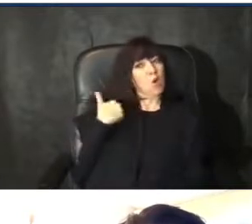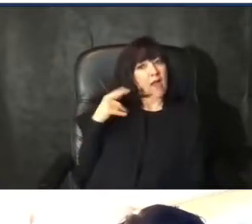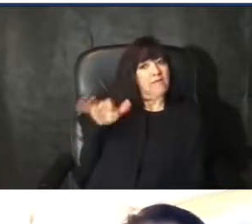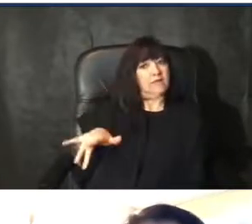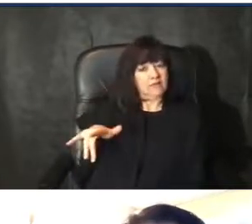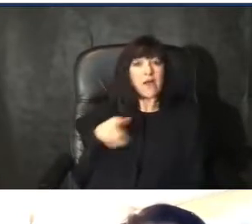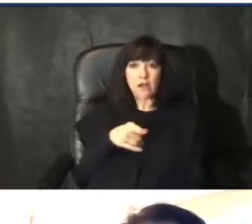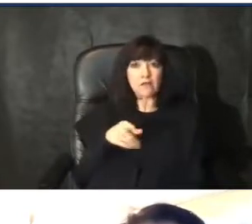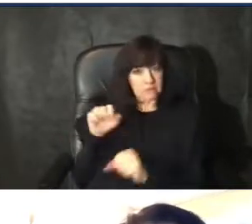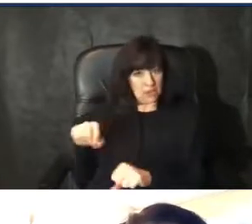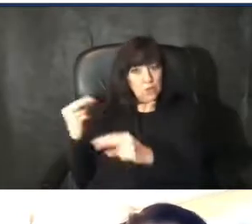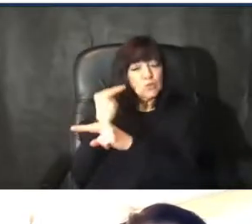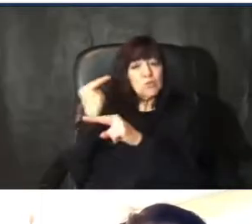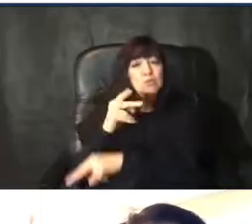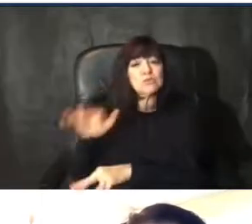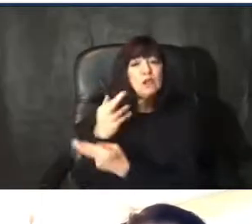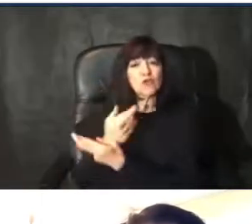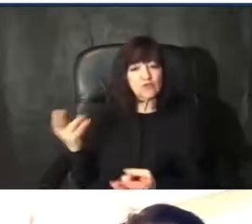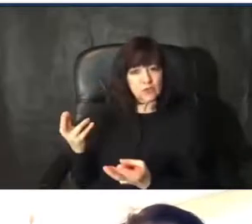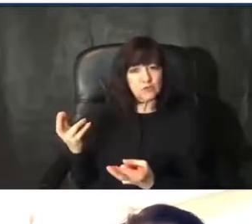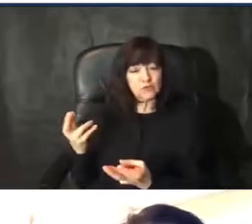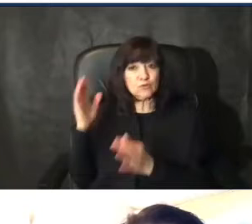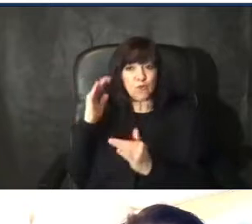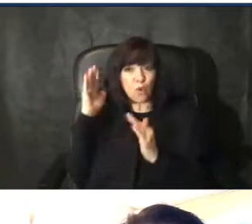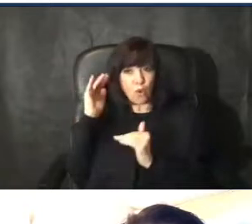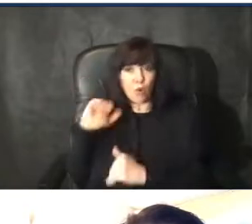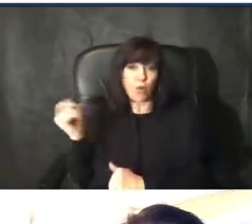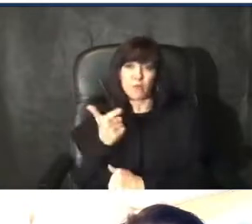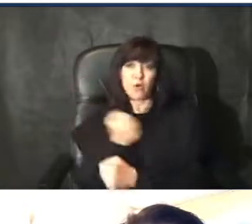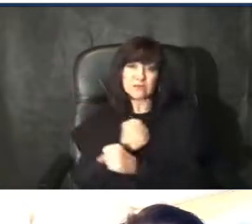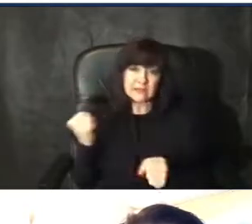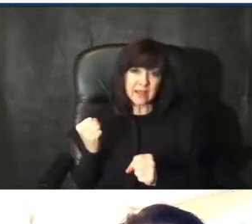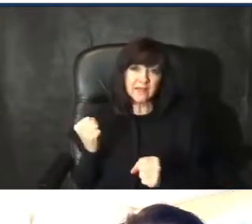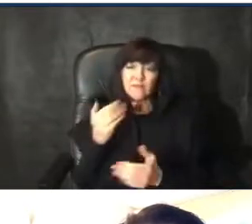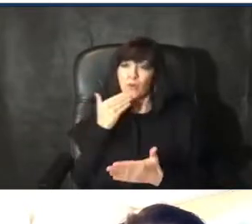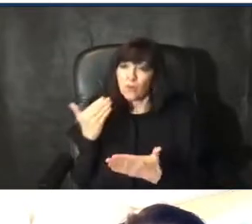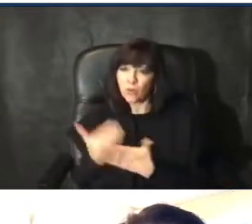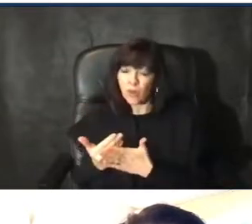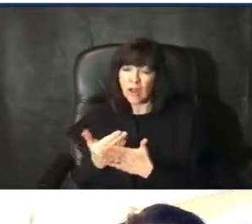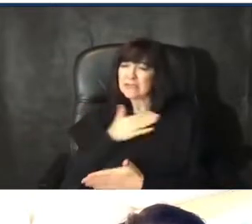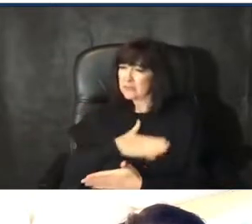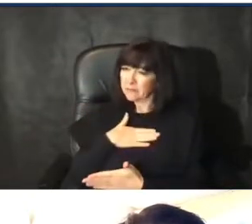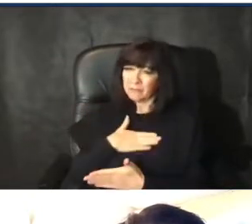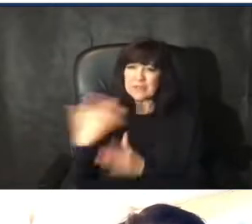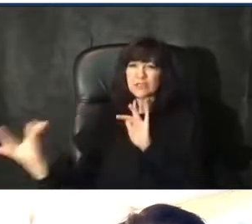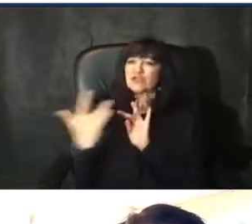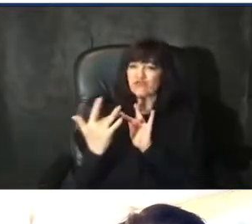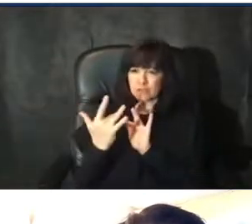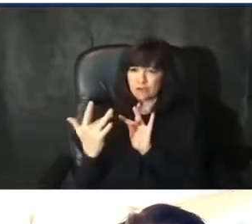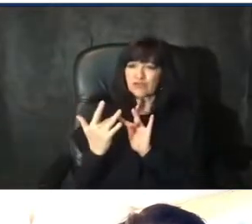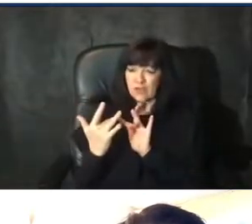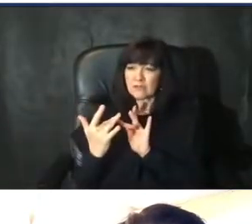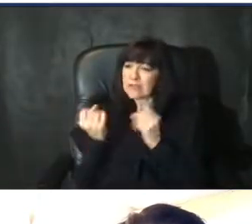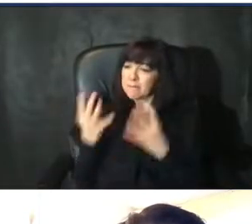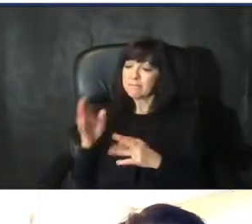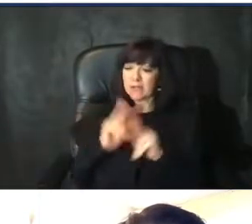well. Yeah. We hope that you're safe. Please reach out. There are a lot of people here in Delaware who want to support